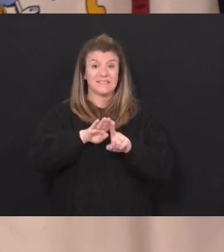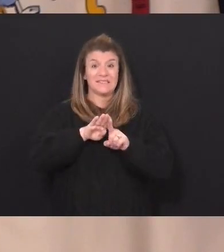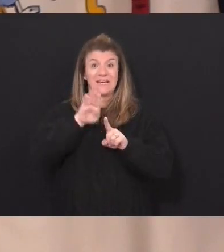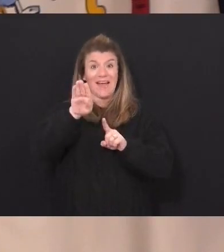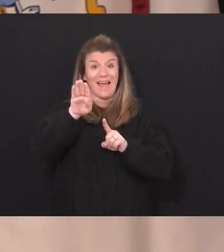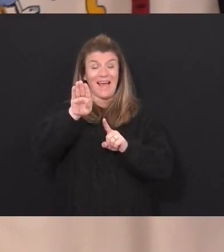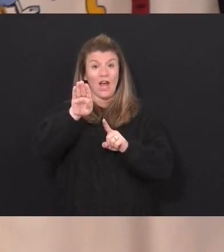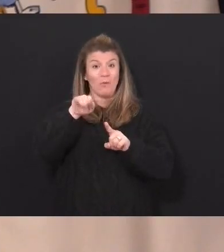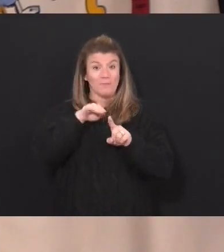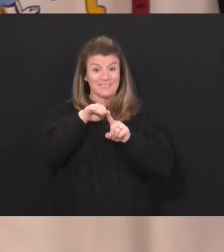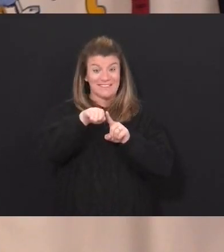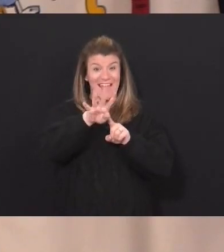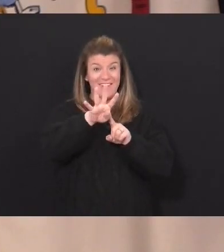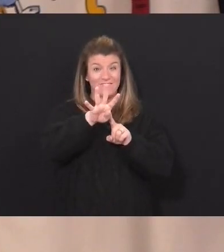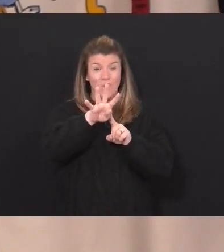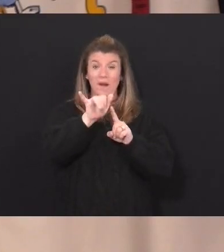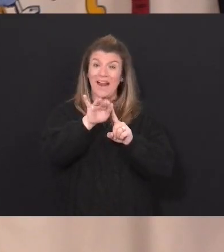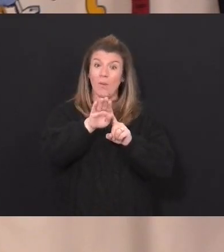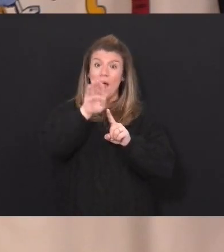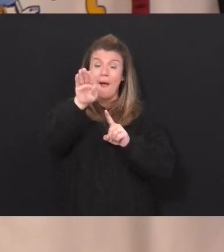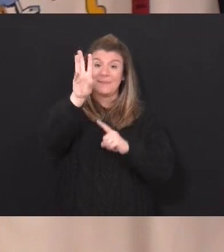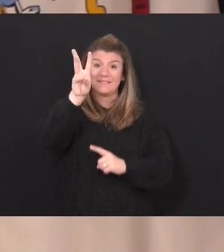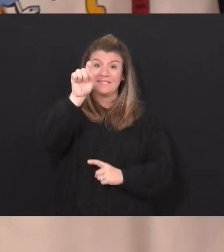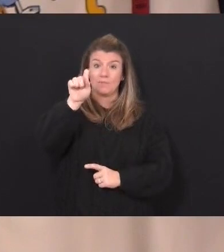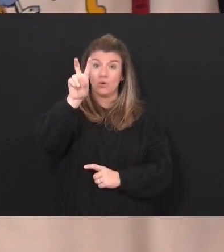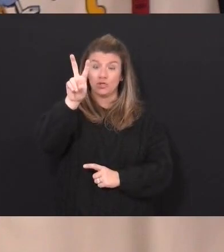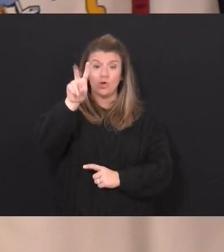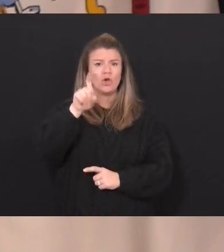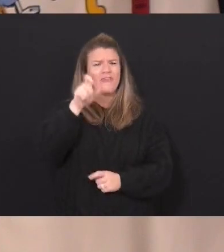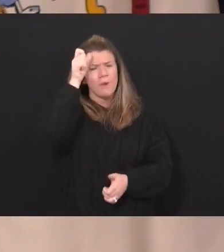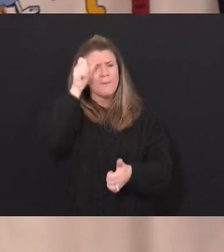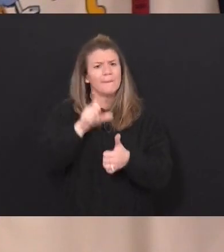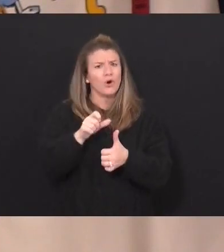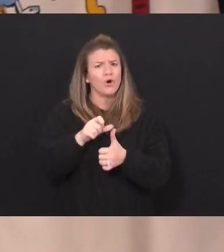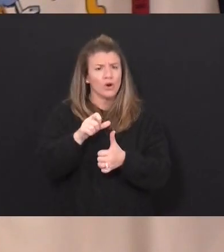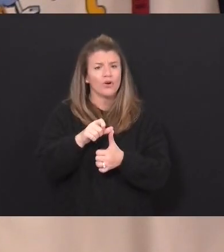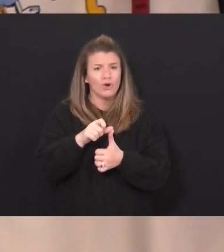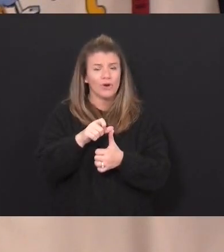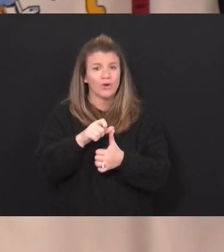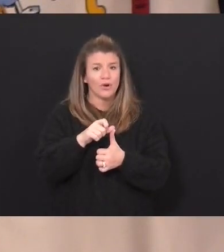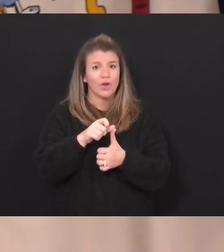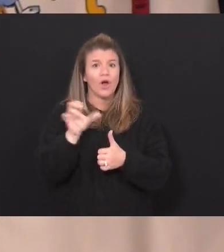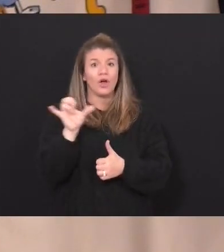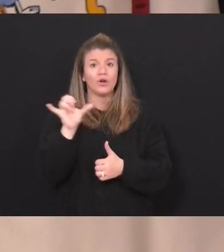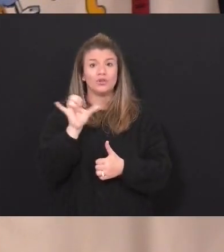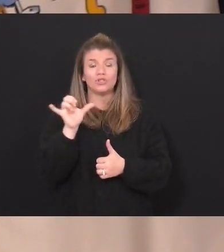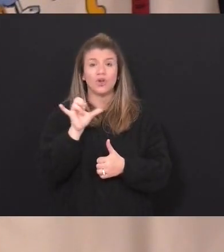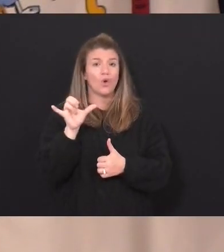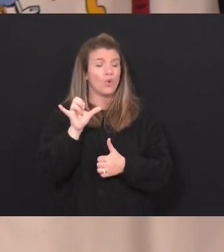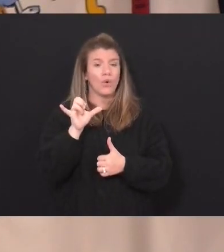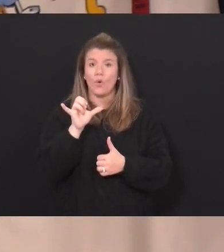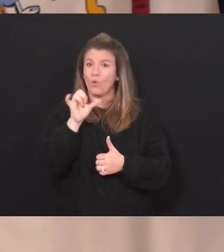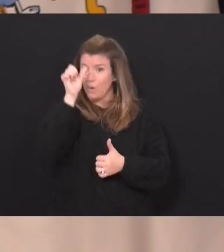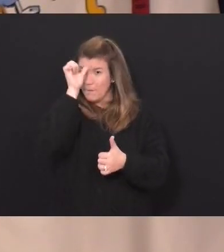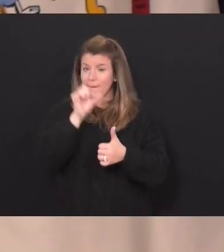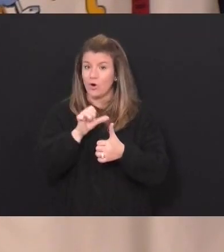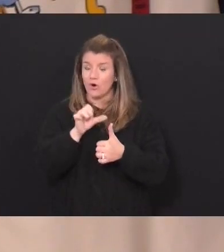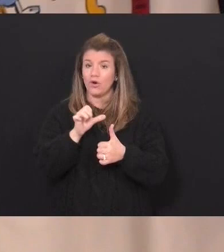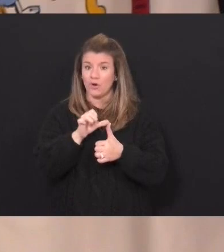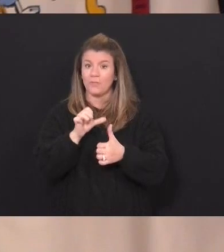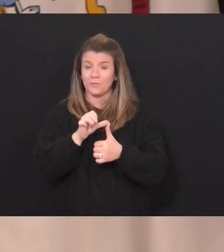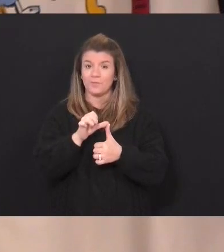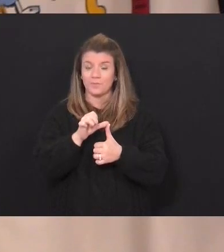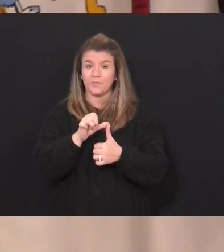trending at that 4. Now, you got to always remember one thing that is, should always be taken into account, and